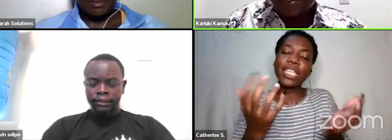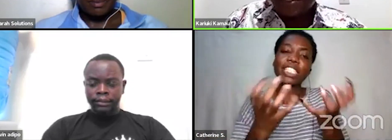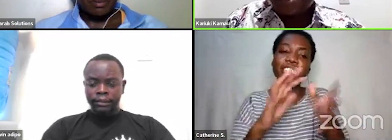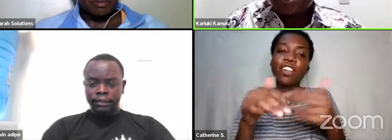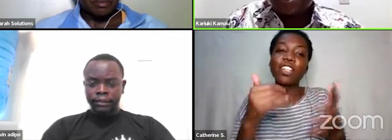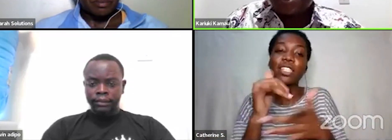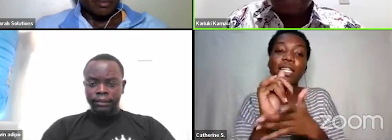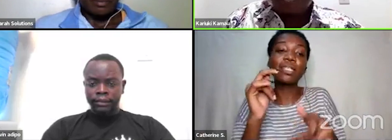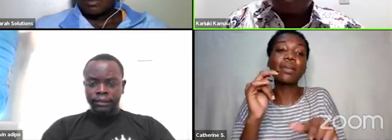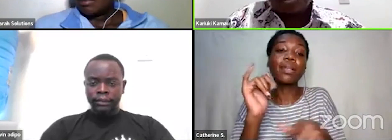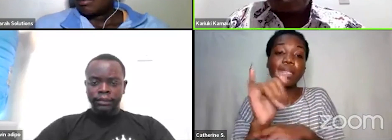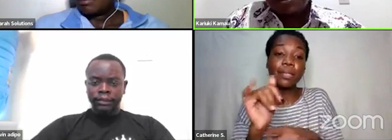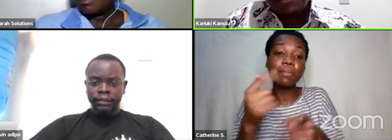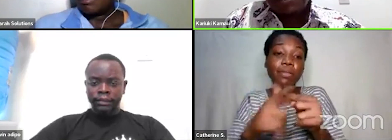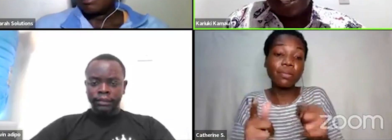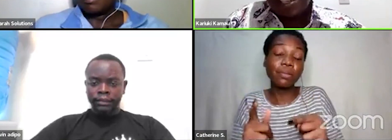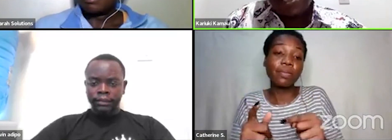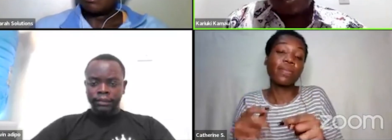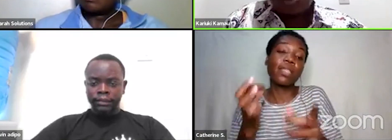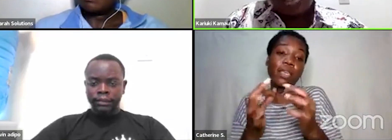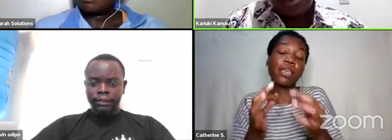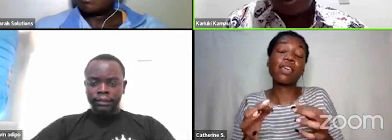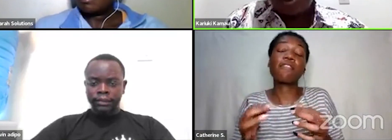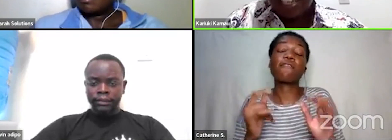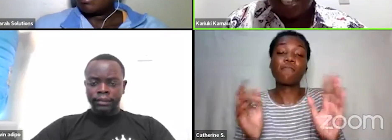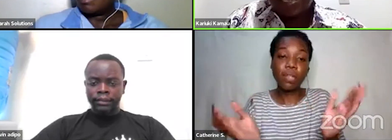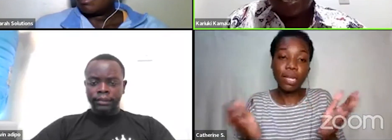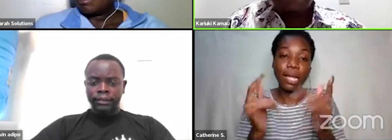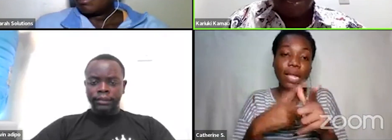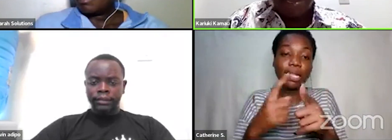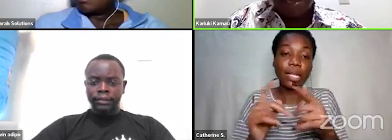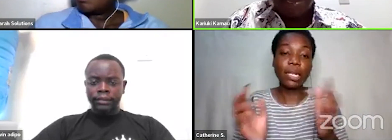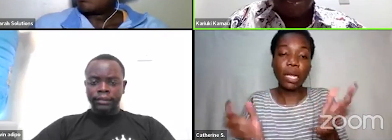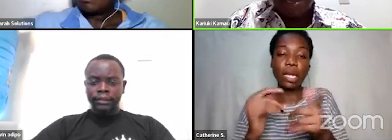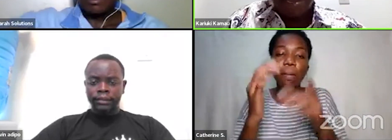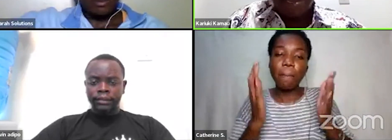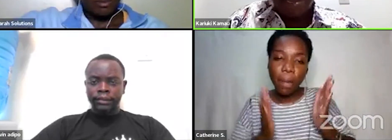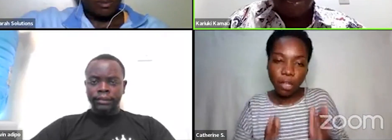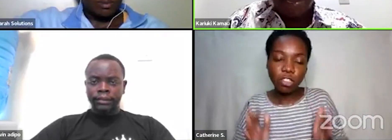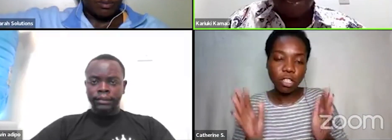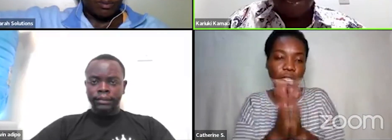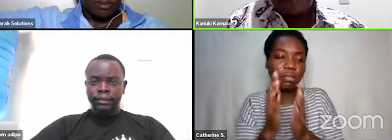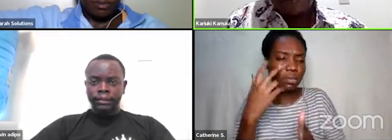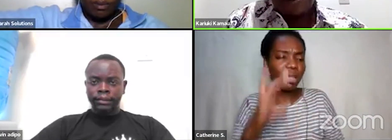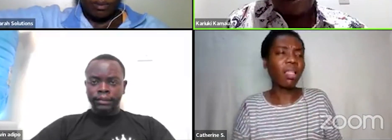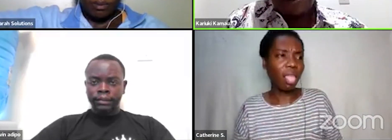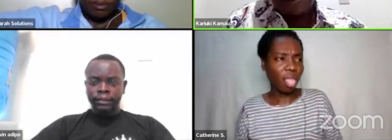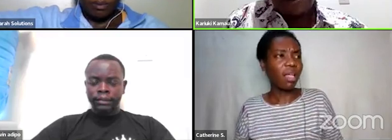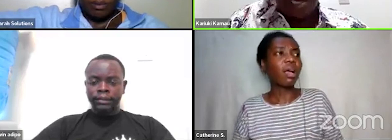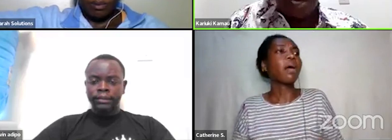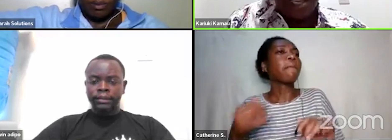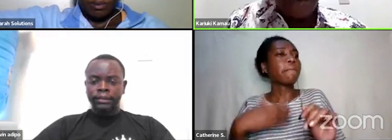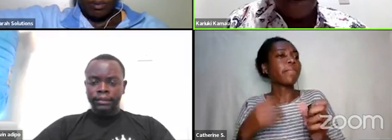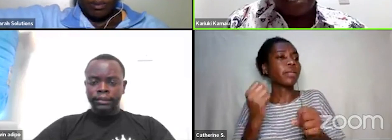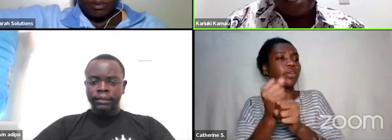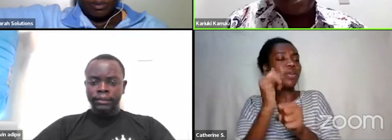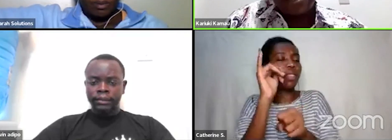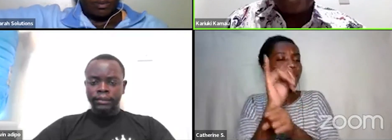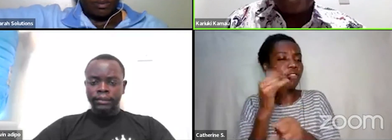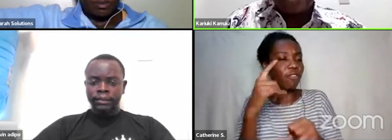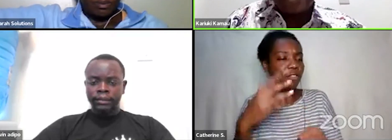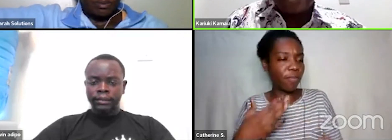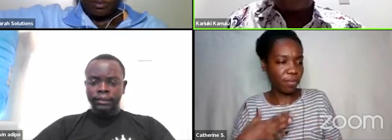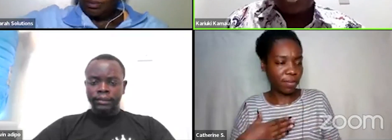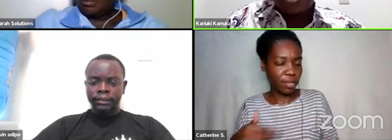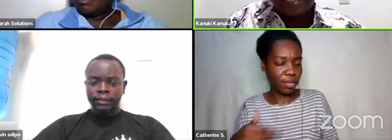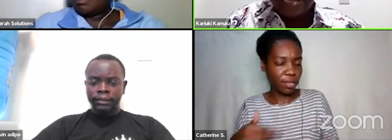you realize, if I can nurture someone's baby like this, what about nurturing my own? How much can I be able to give? In employment,